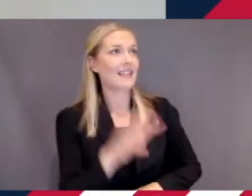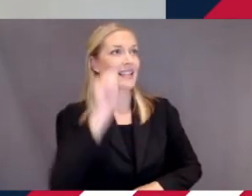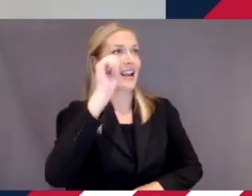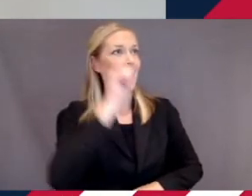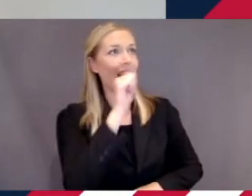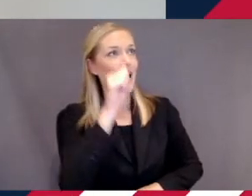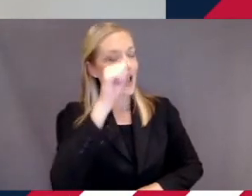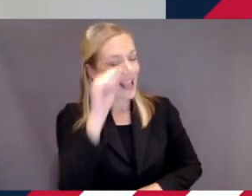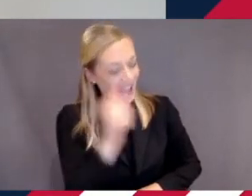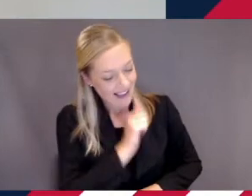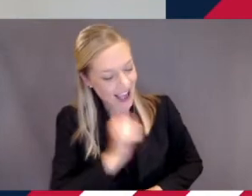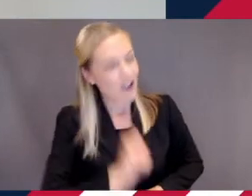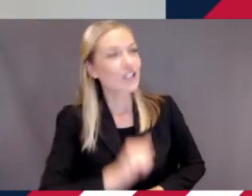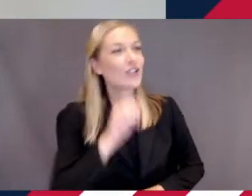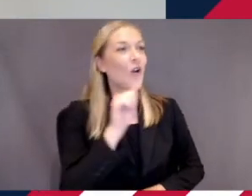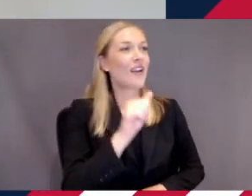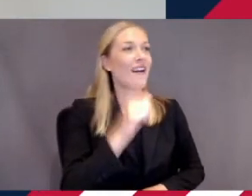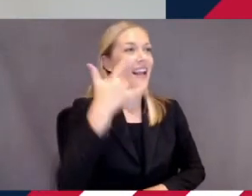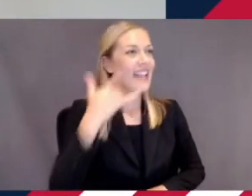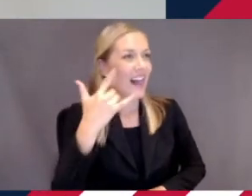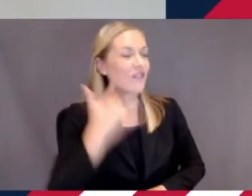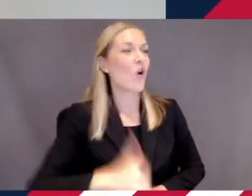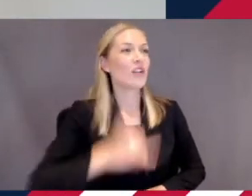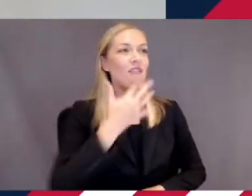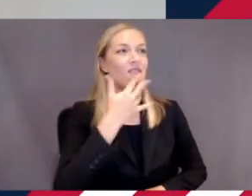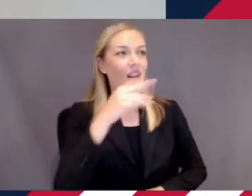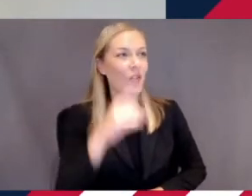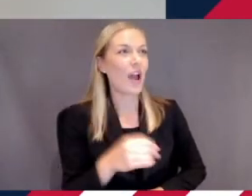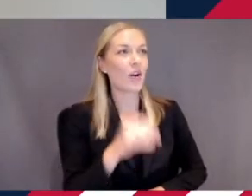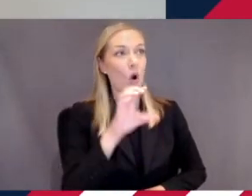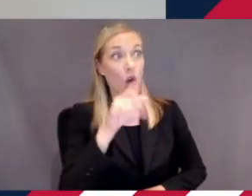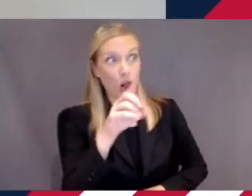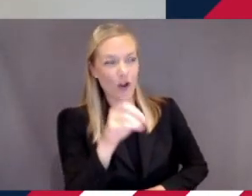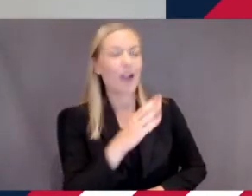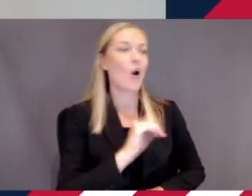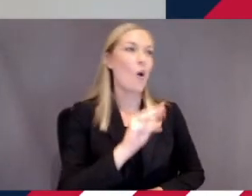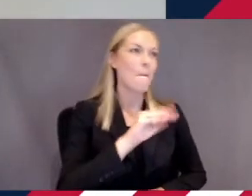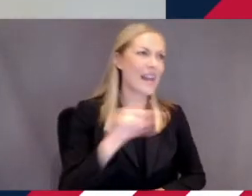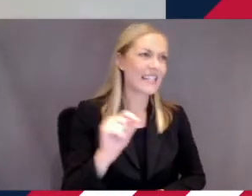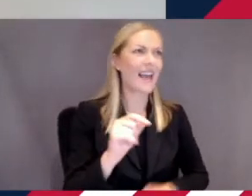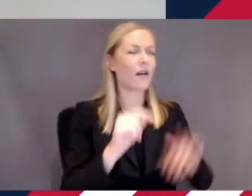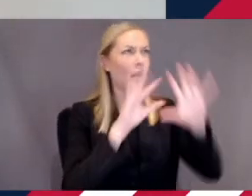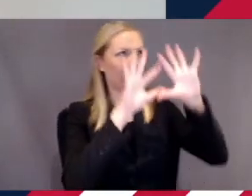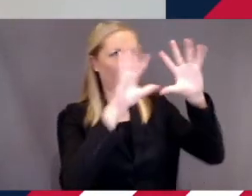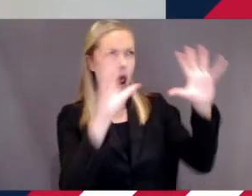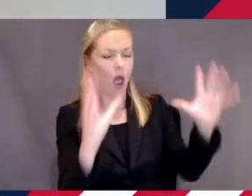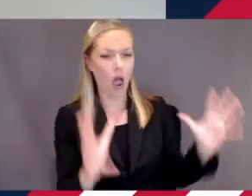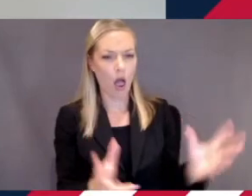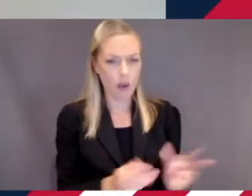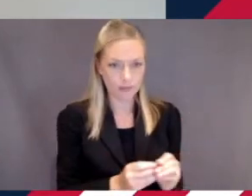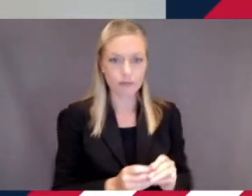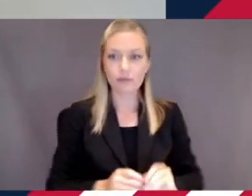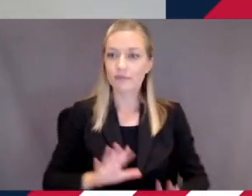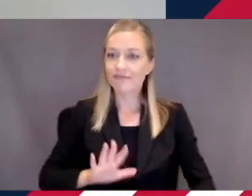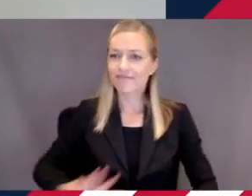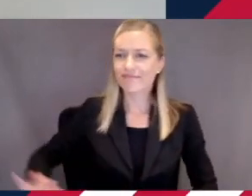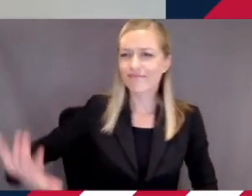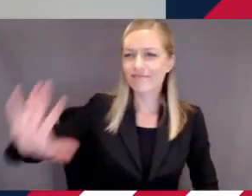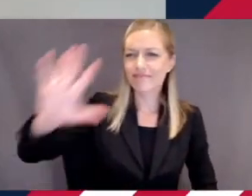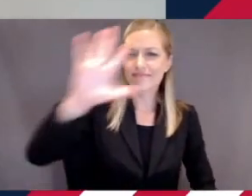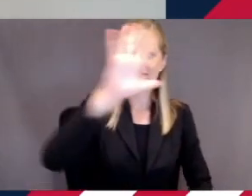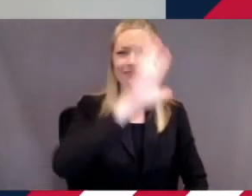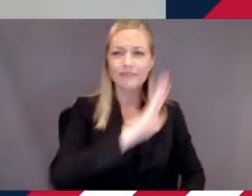Colorado, Northern Mariana Islands, and Montana. So in that spirit of unity, in that spirit